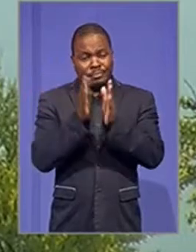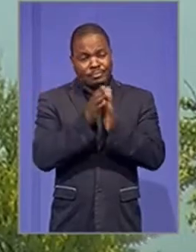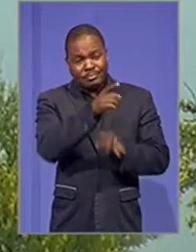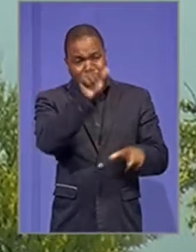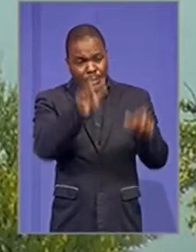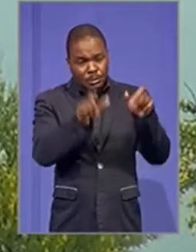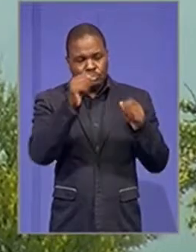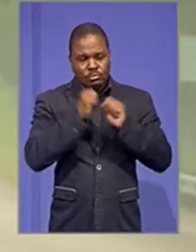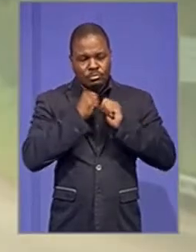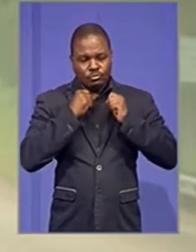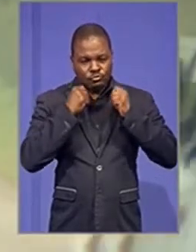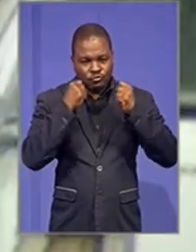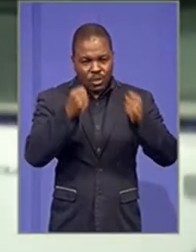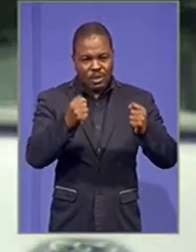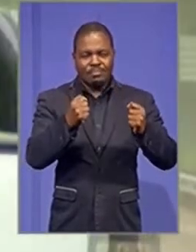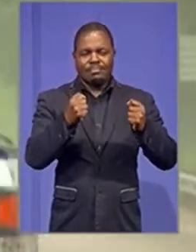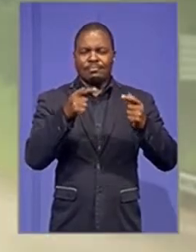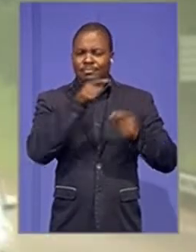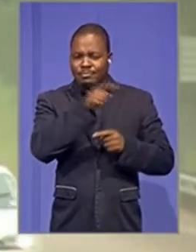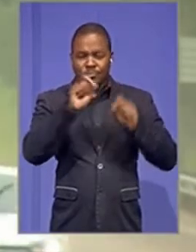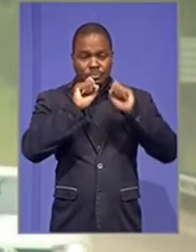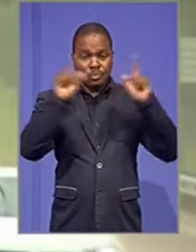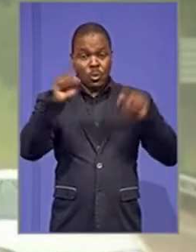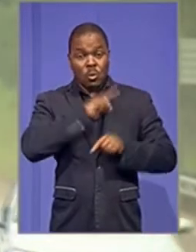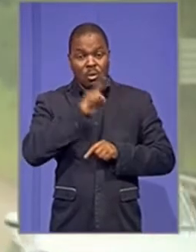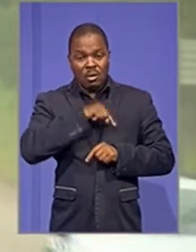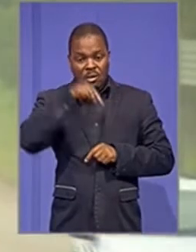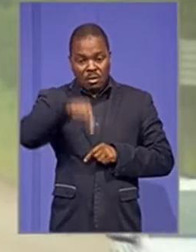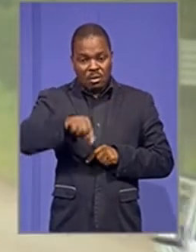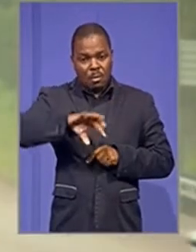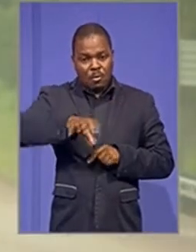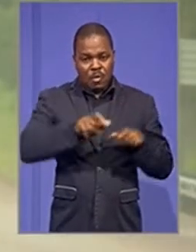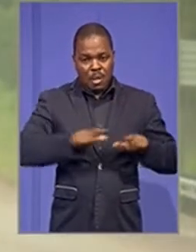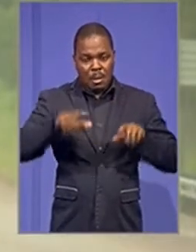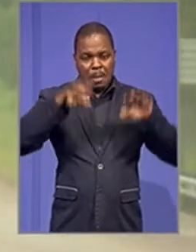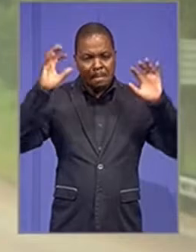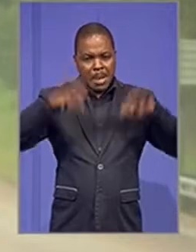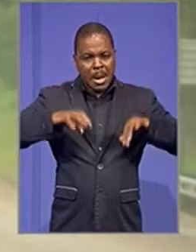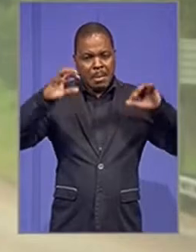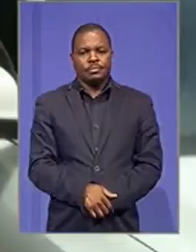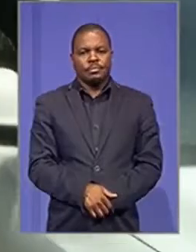dinameng ka ga dikarolo tše kgolo tša province di itemogela dipula tše maatla